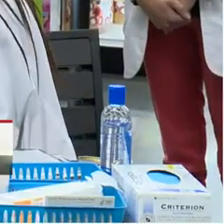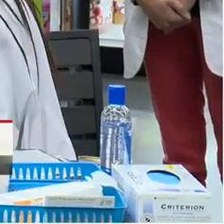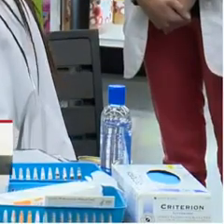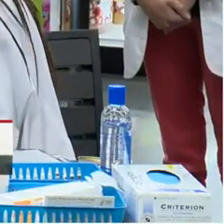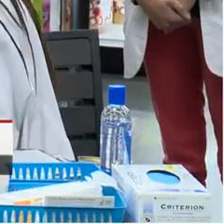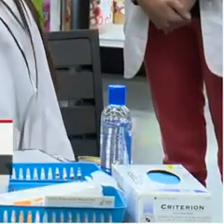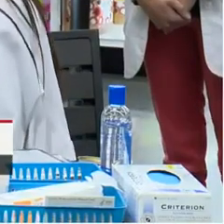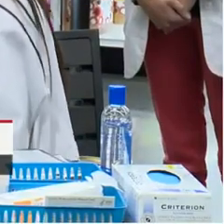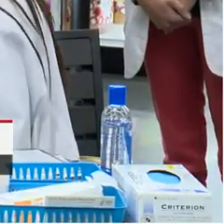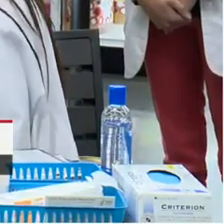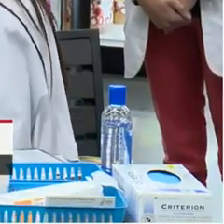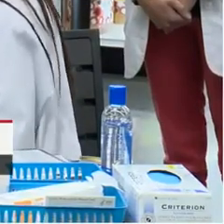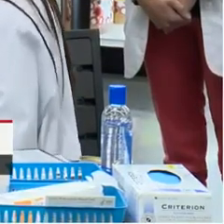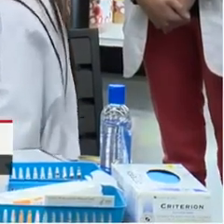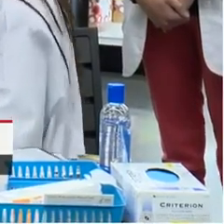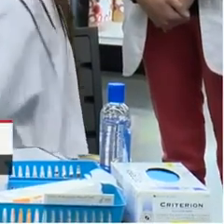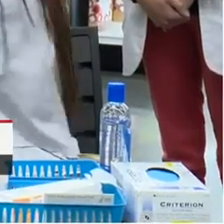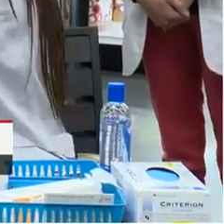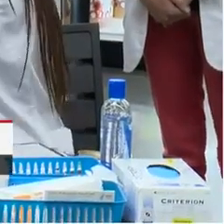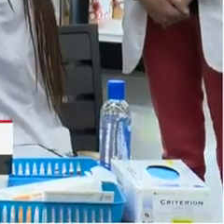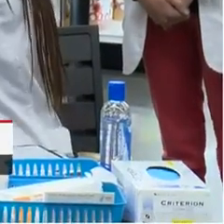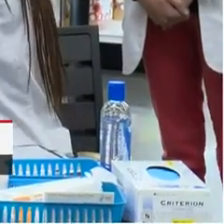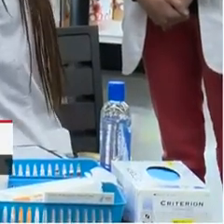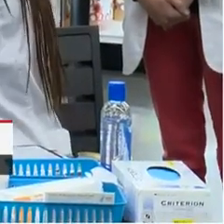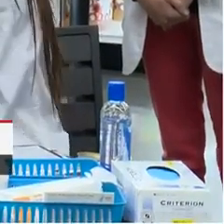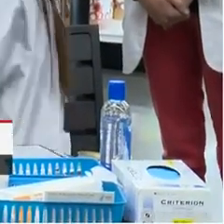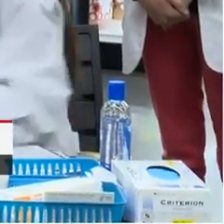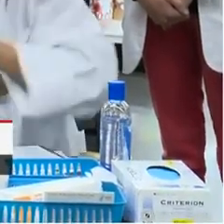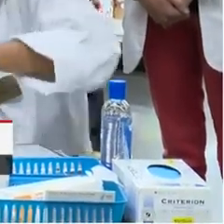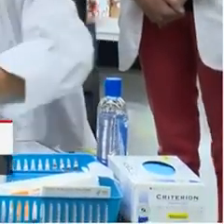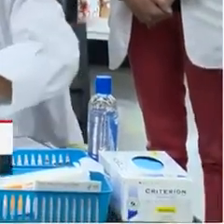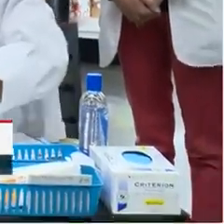Is that it? That's it. That's all? Yep, that's it.